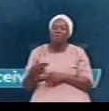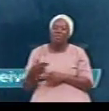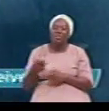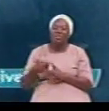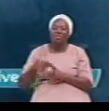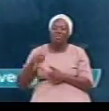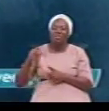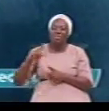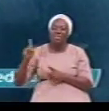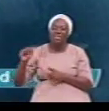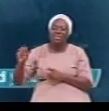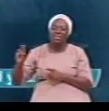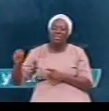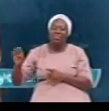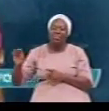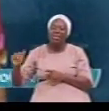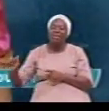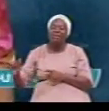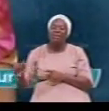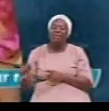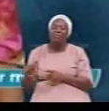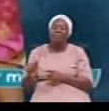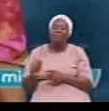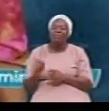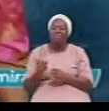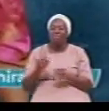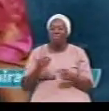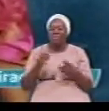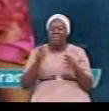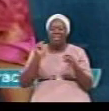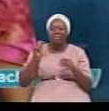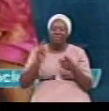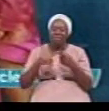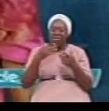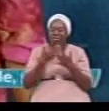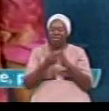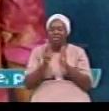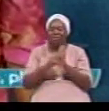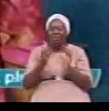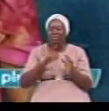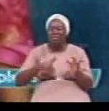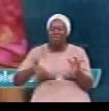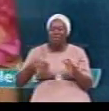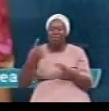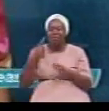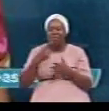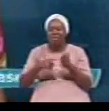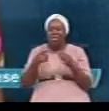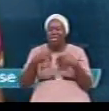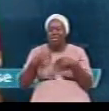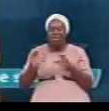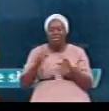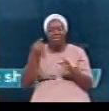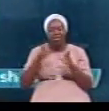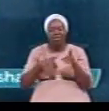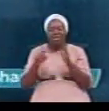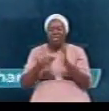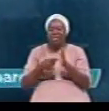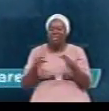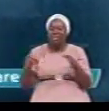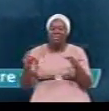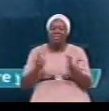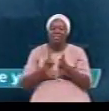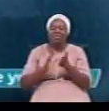Zambia. I'm here to testify of the goodness of the Lord, of what God has done for me during this divine encounter with the God